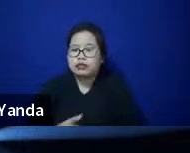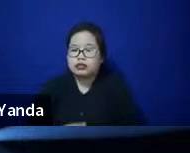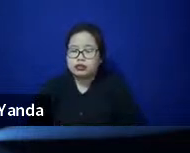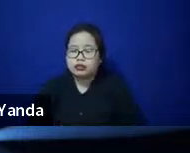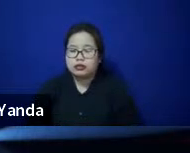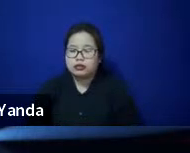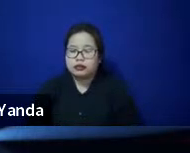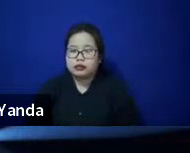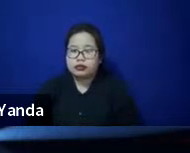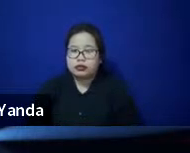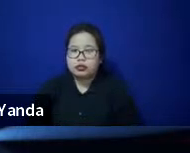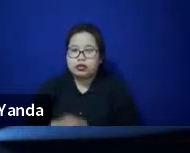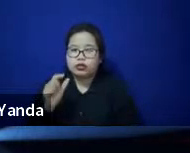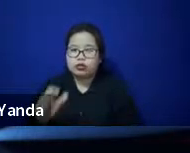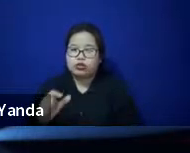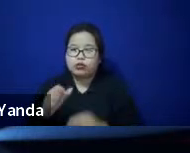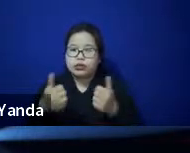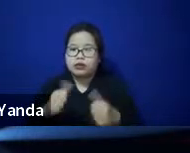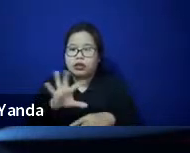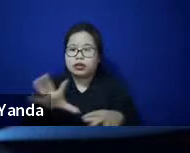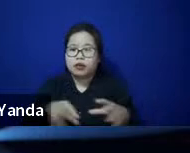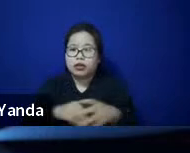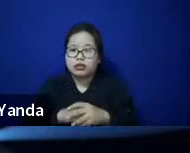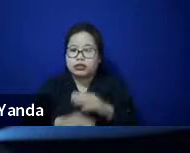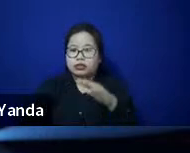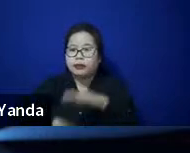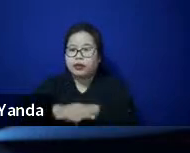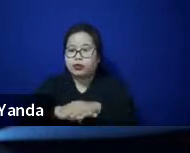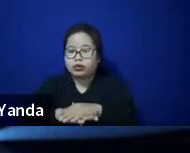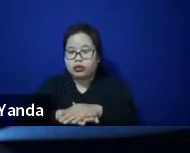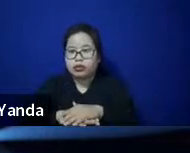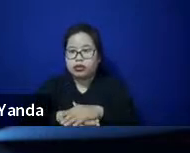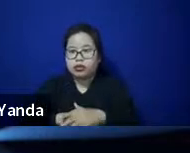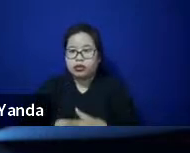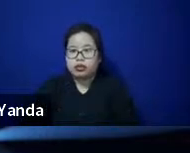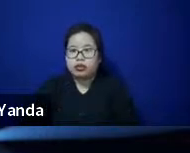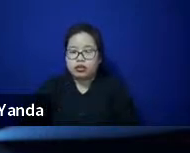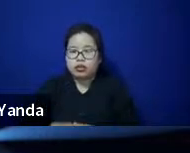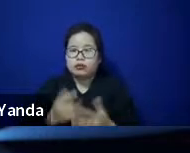participate fully in society.